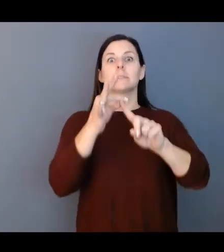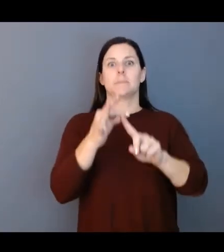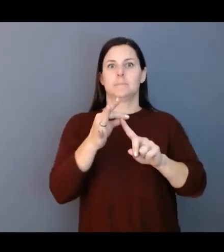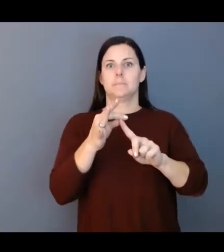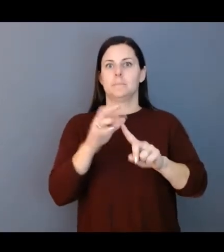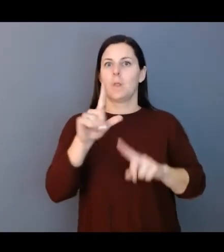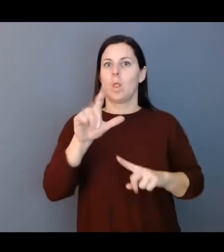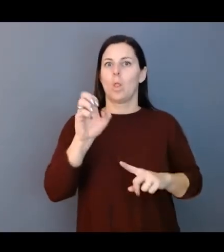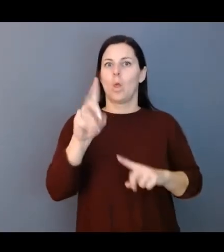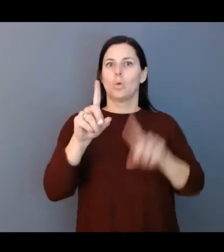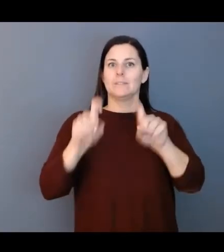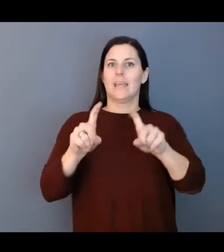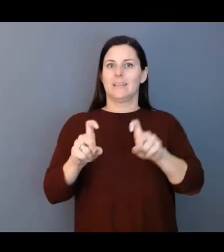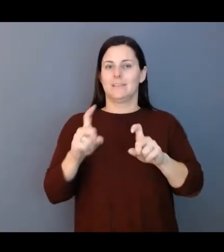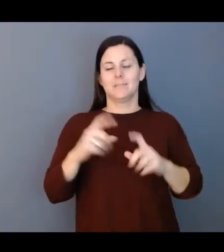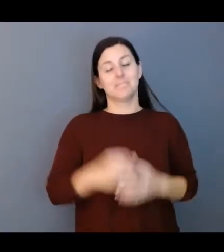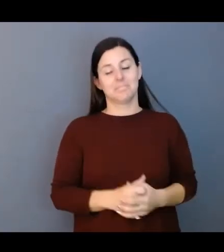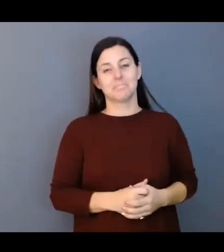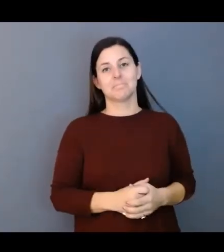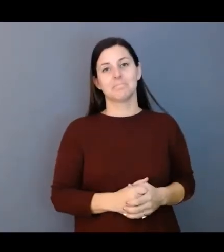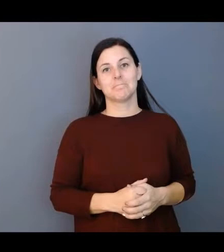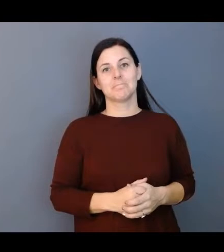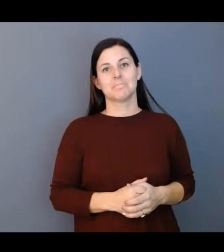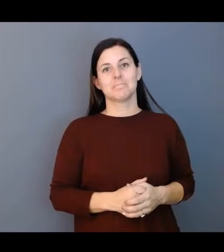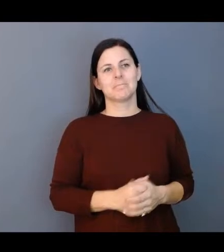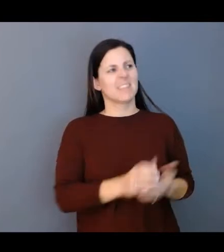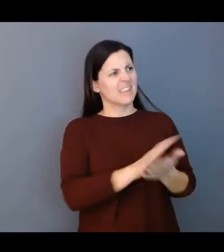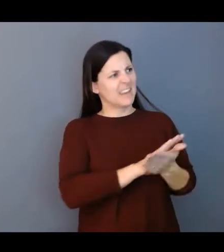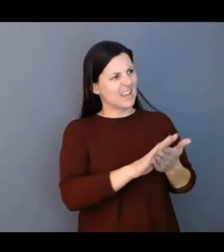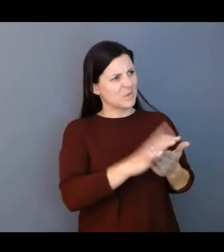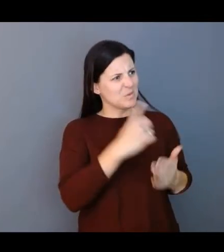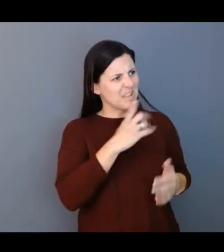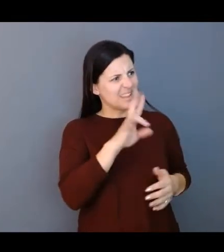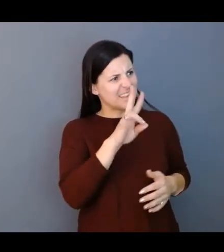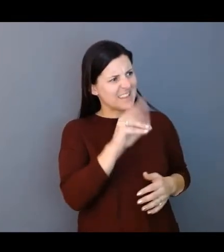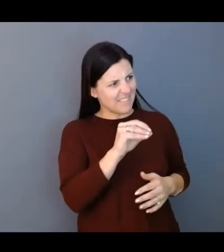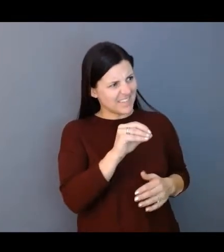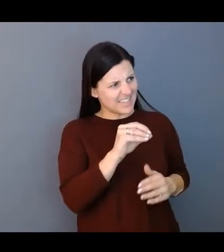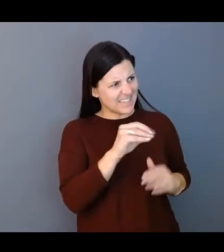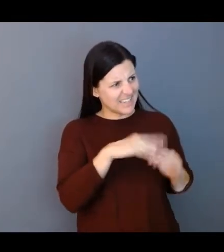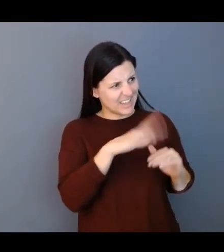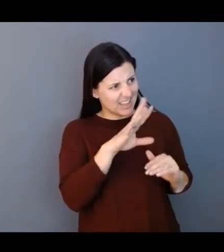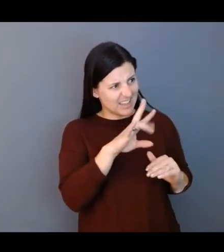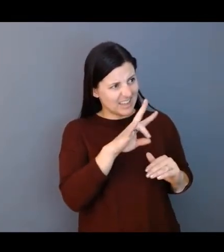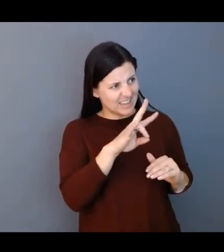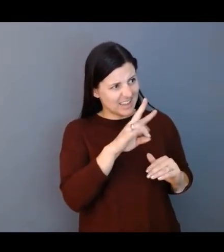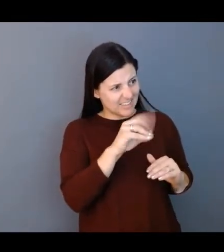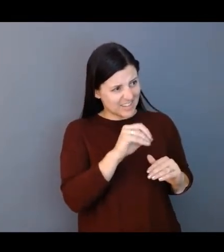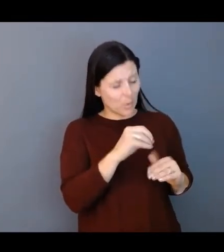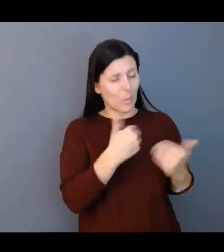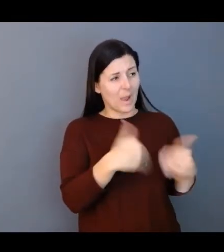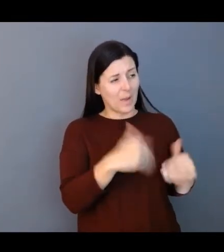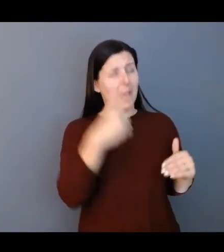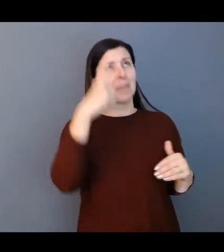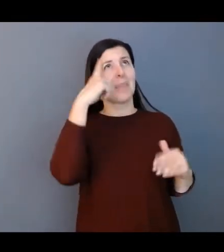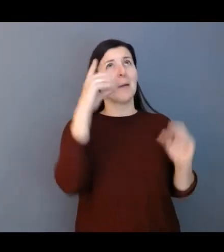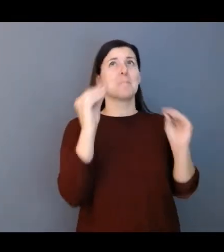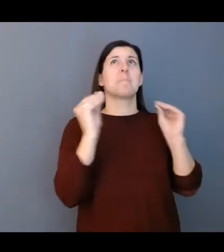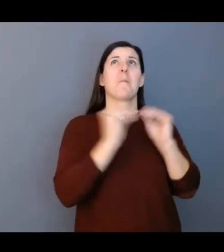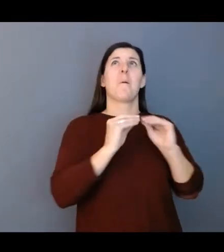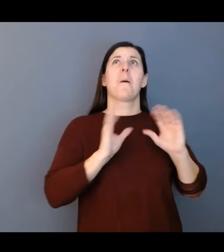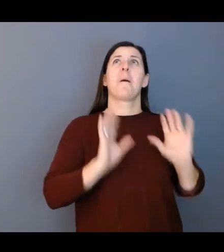load tests for different instance types. Nice. You said 72. I was wondering, only 72? I thought you.